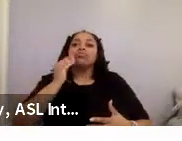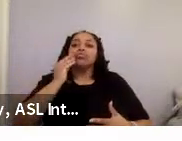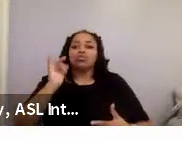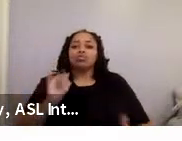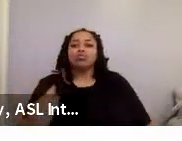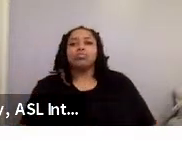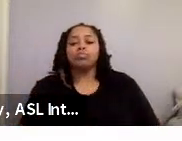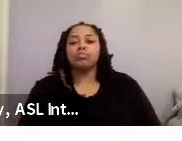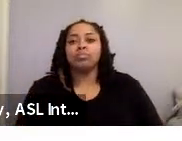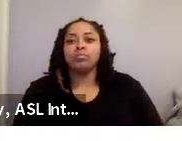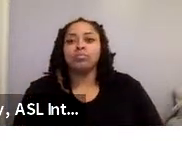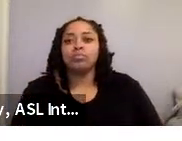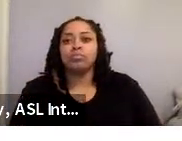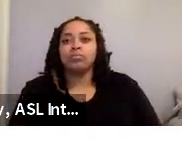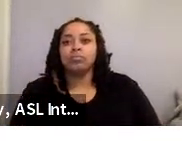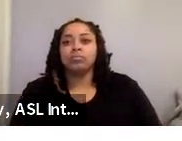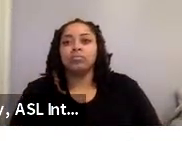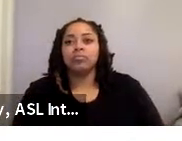experience.